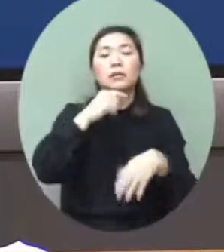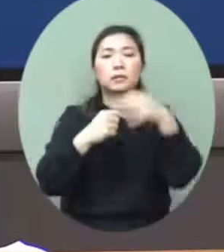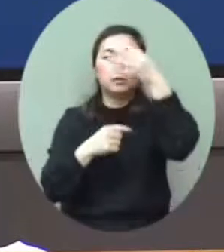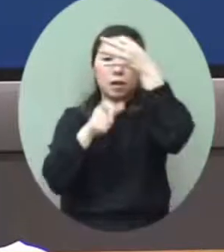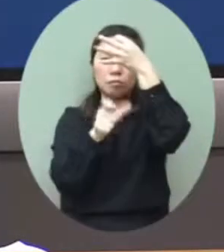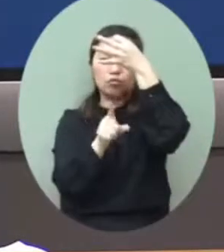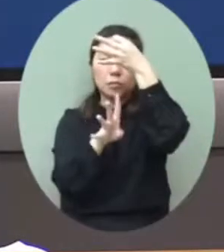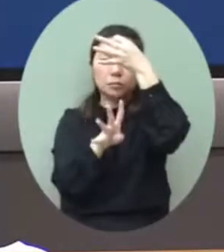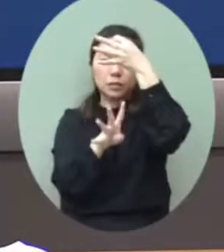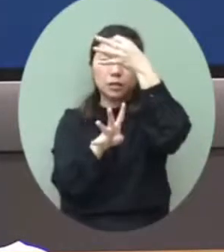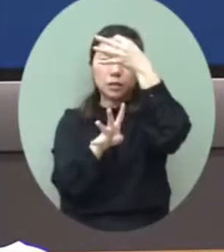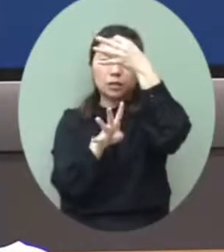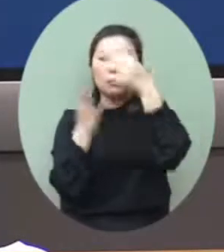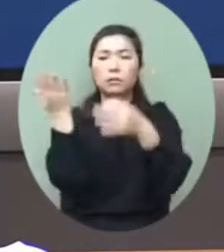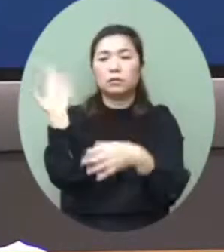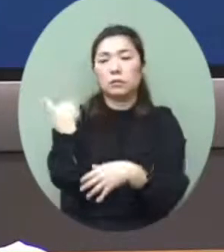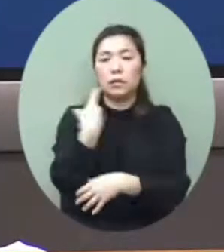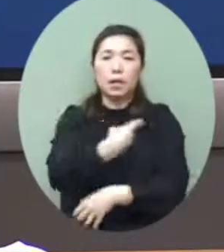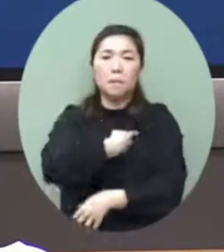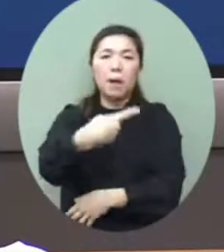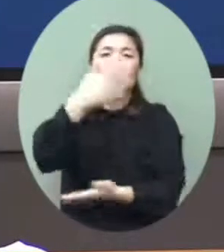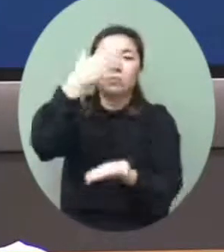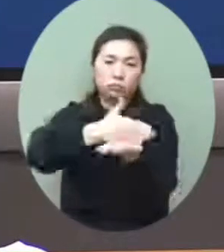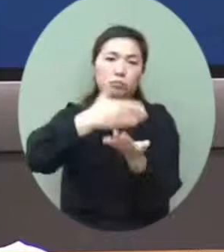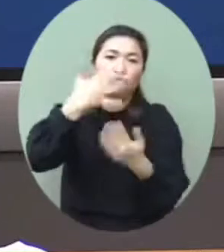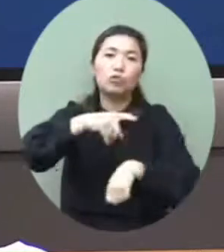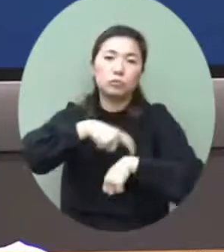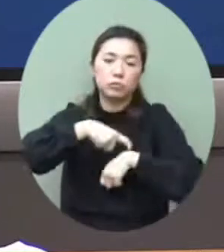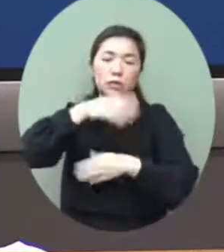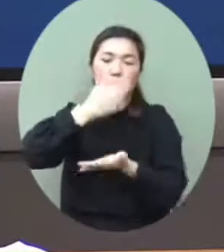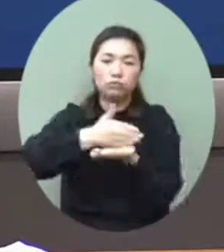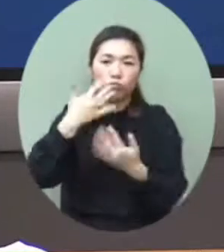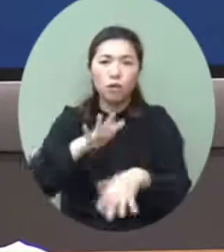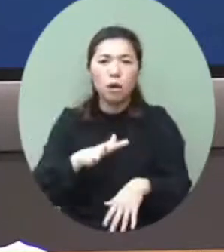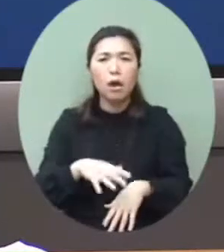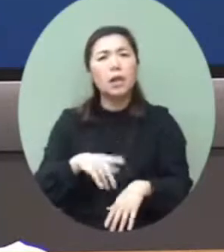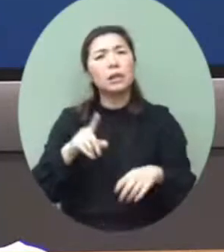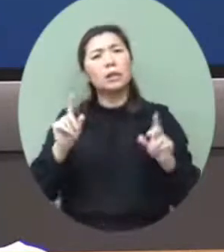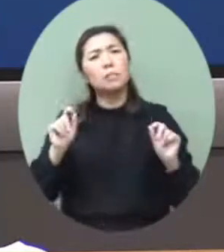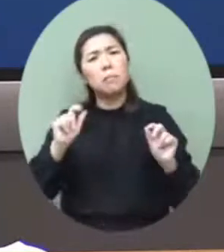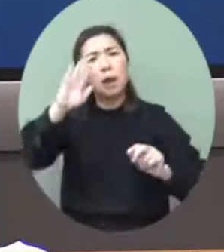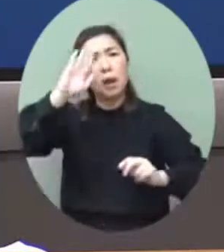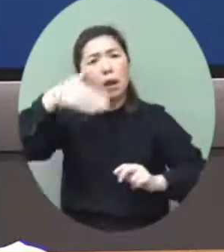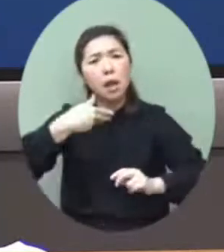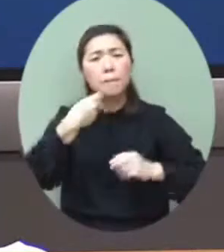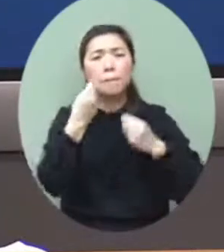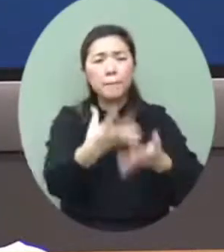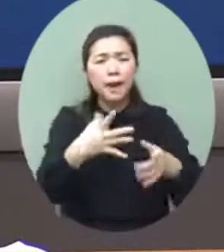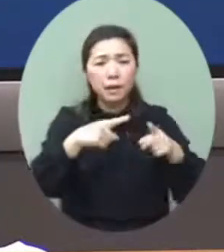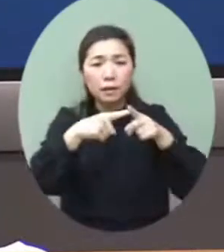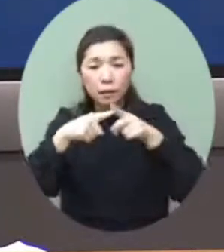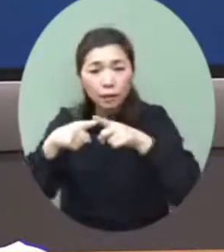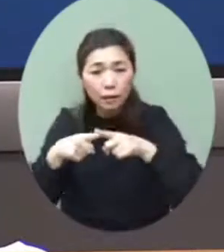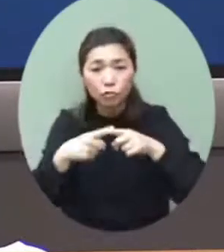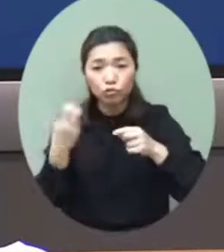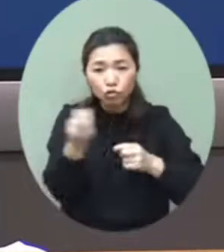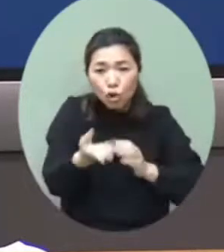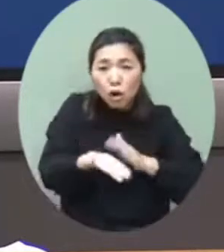to the 5th of March, they could declare through the system. The